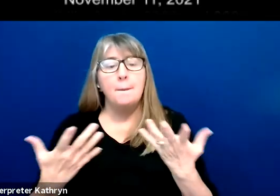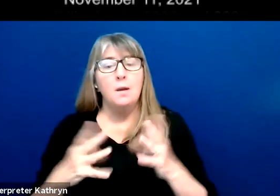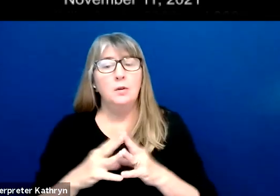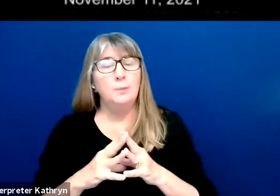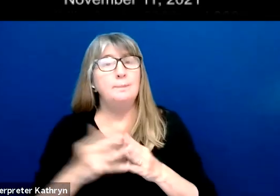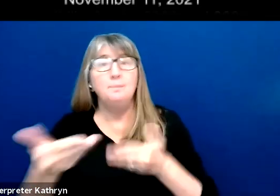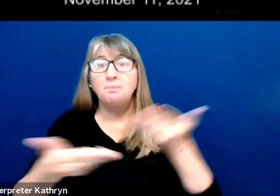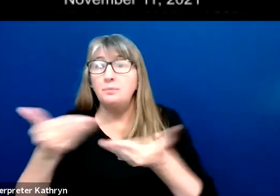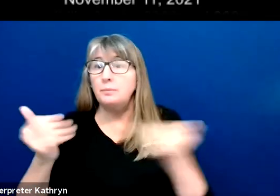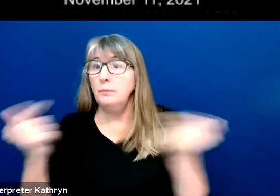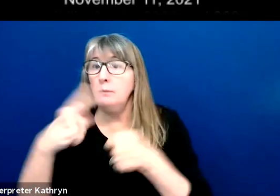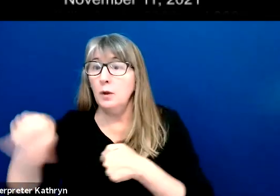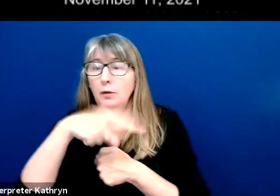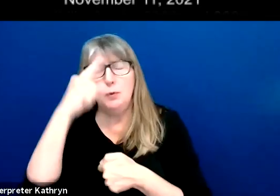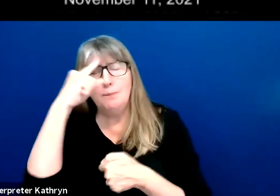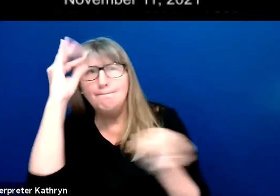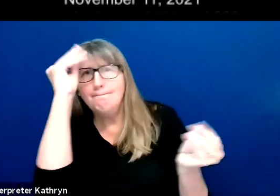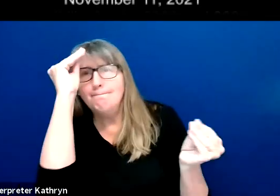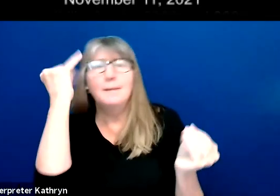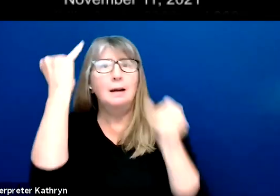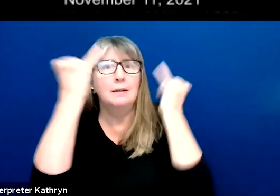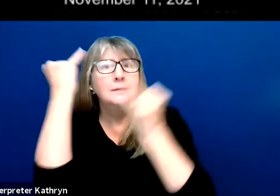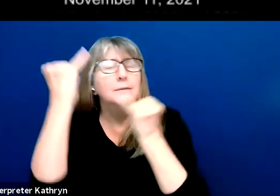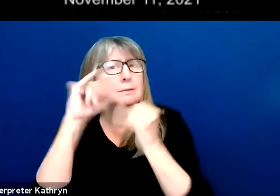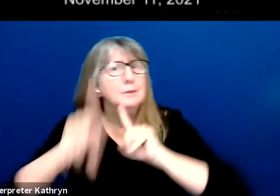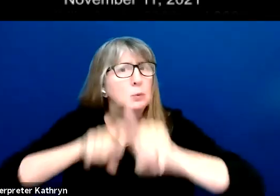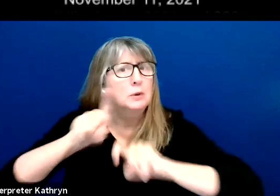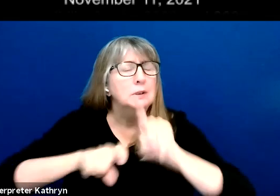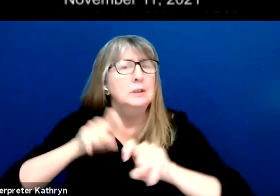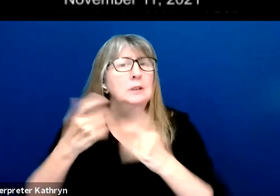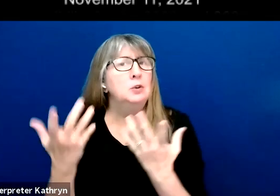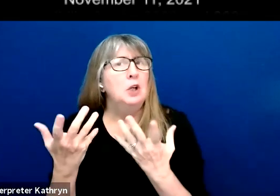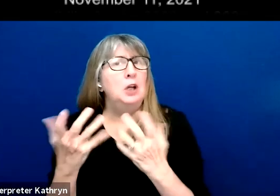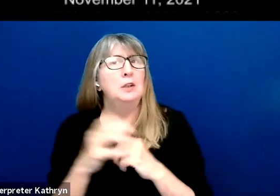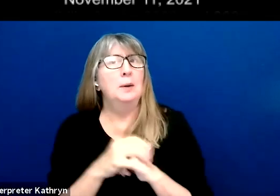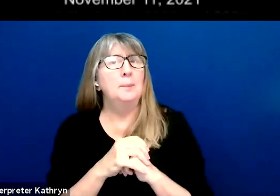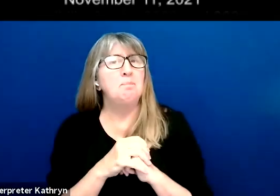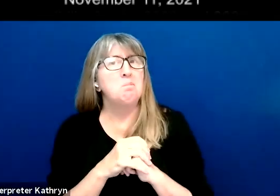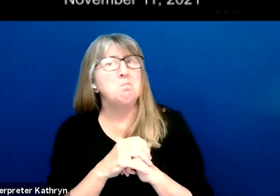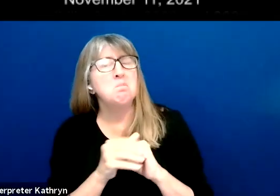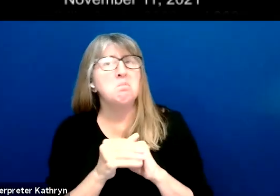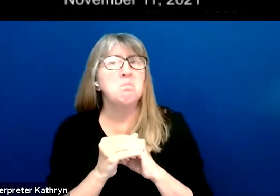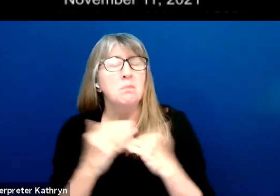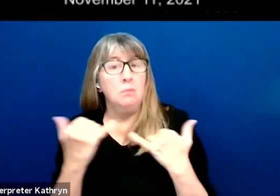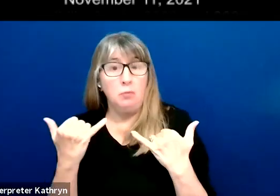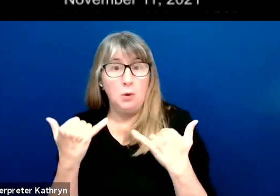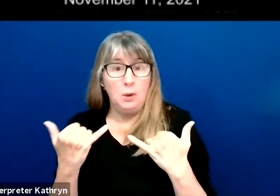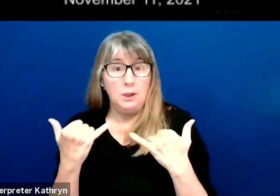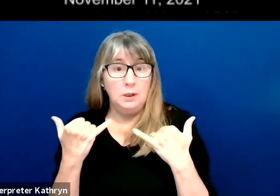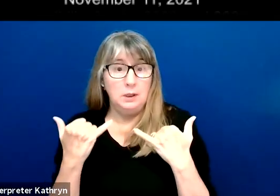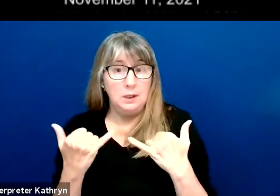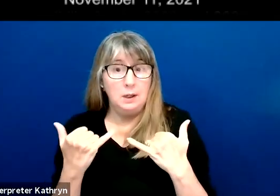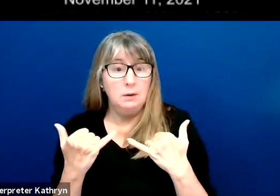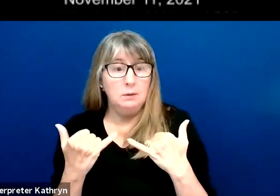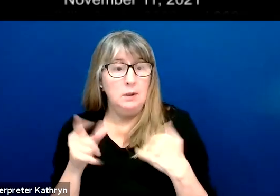you to think about those questions. And right now, as Anna